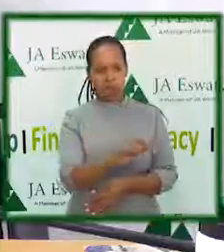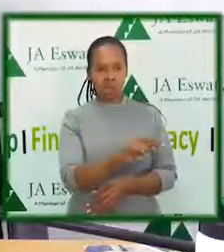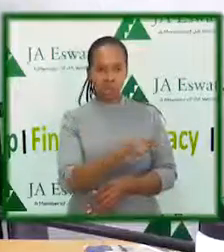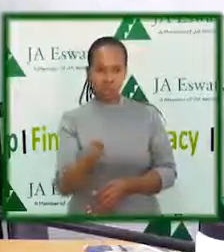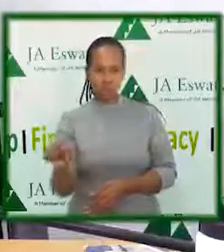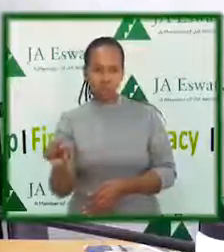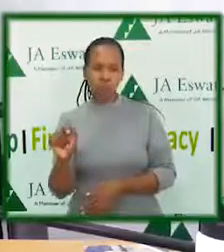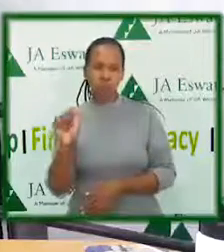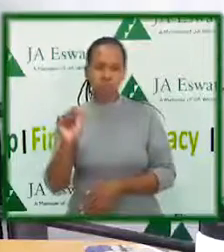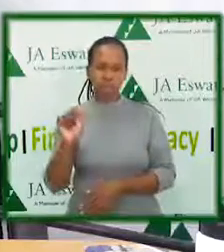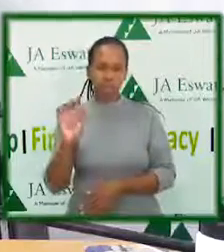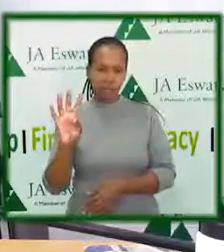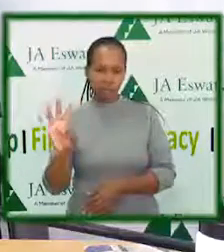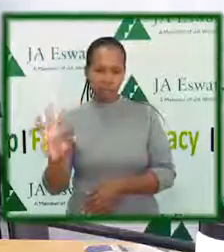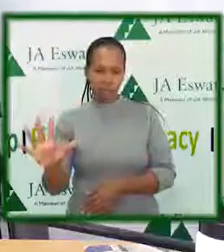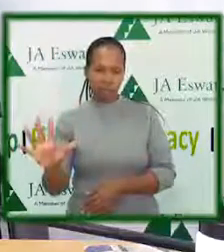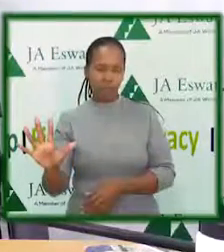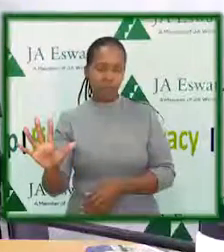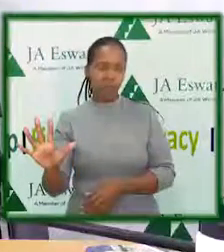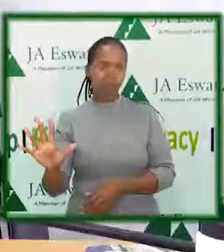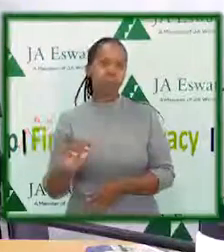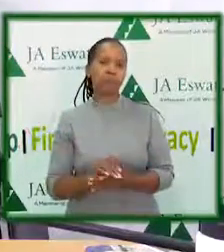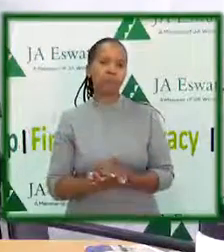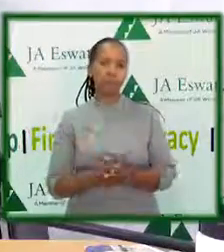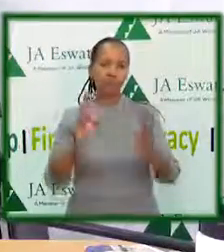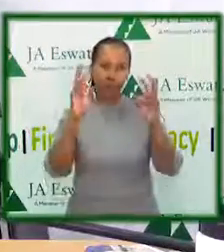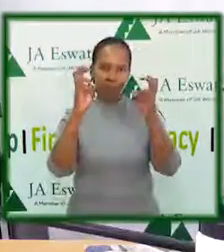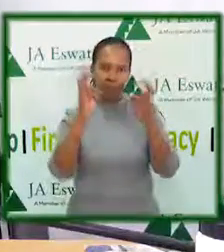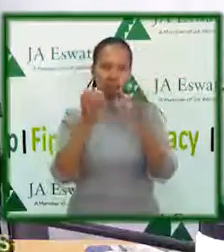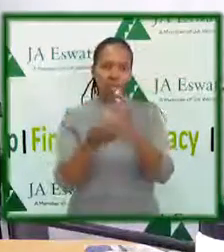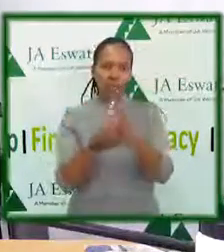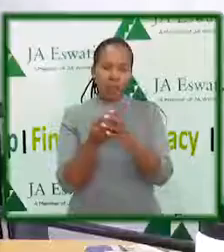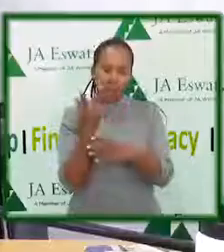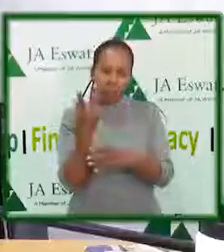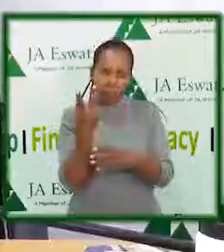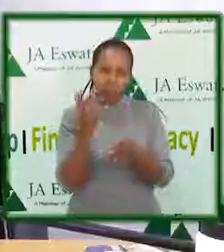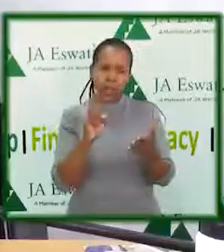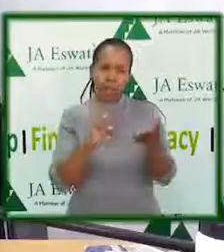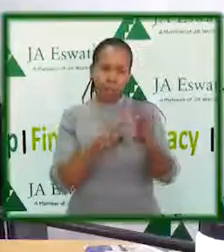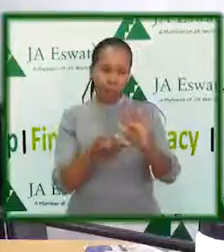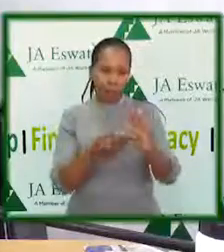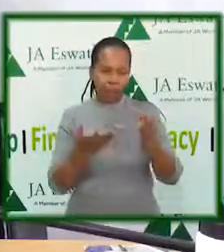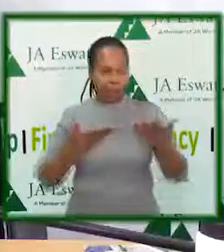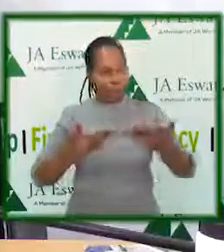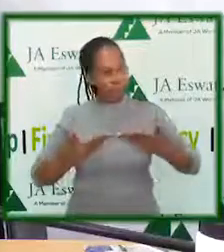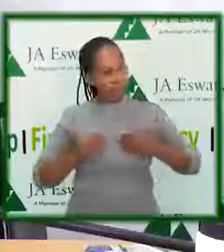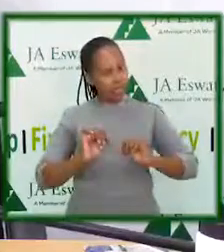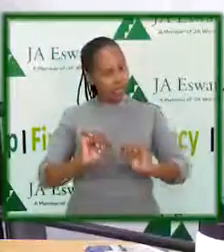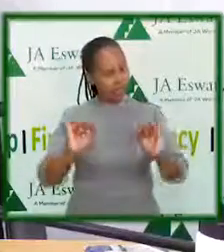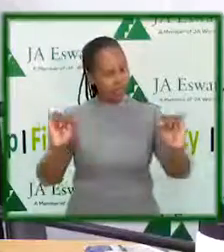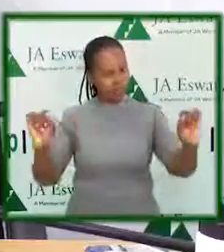65, which is developing and planning your business. Basically, it is